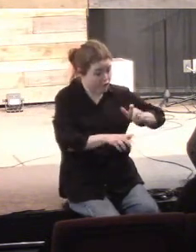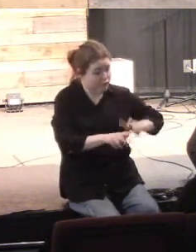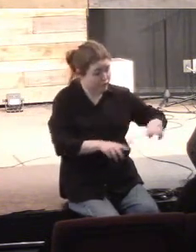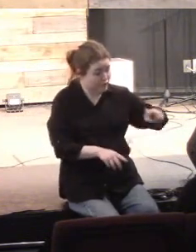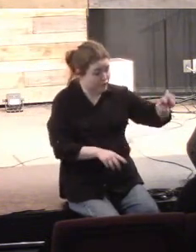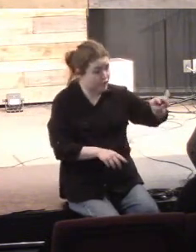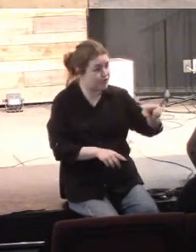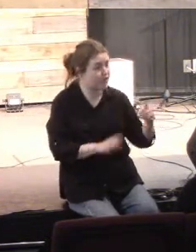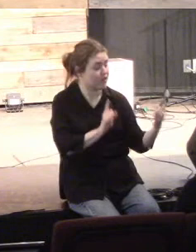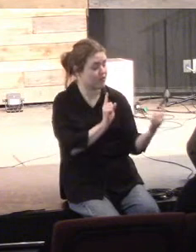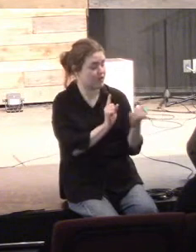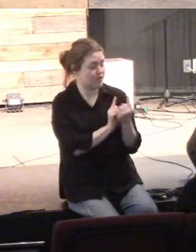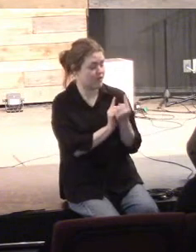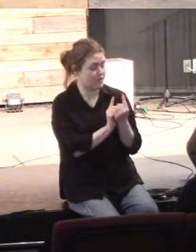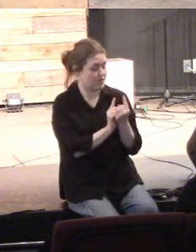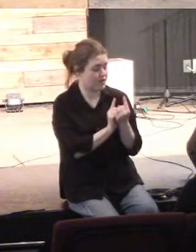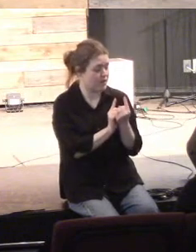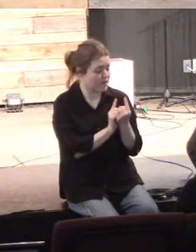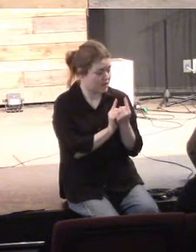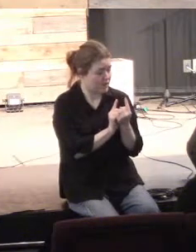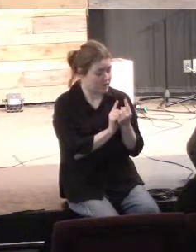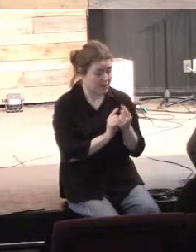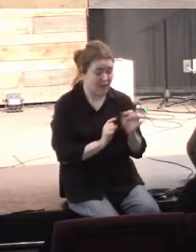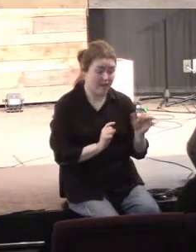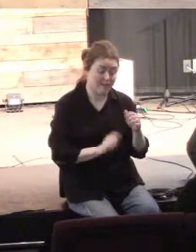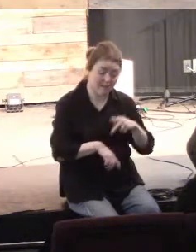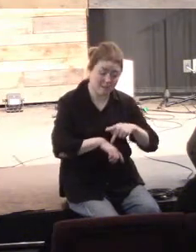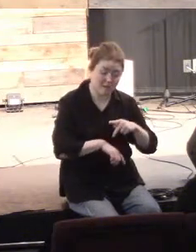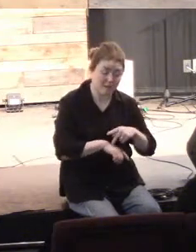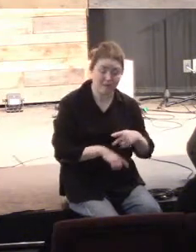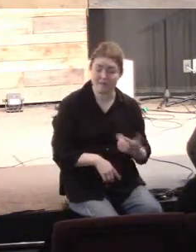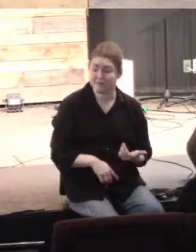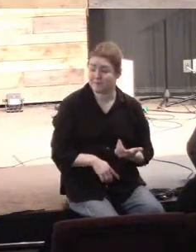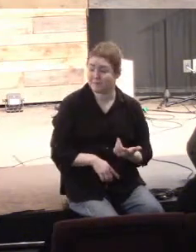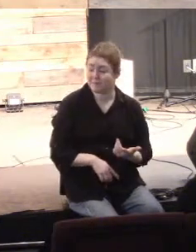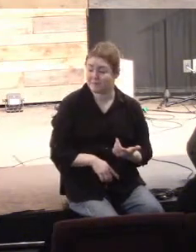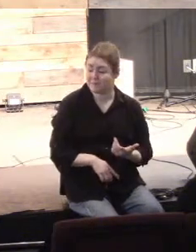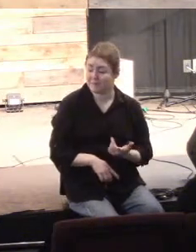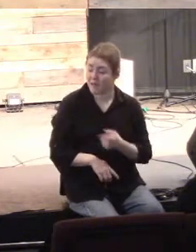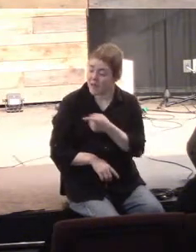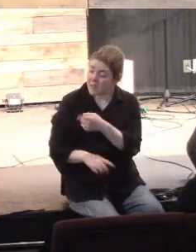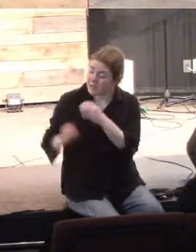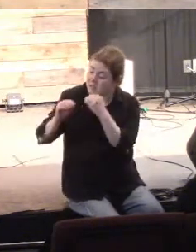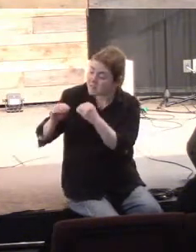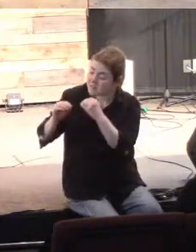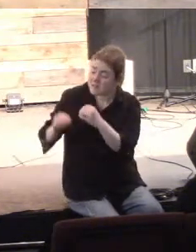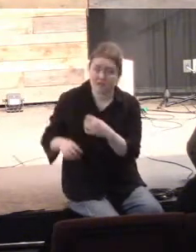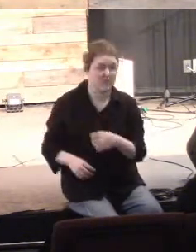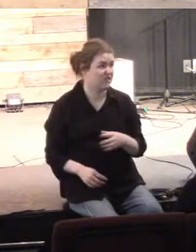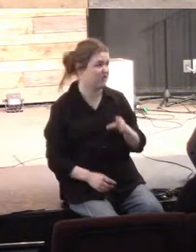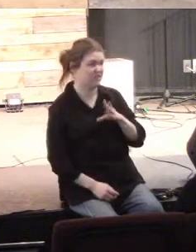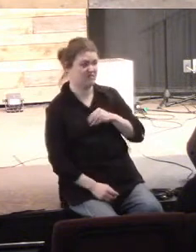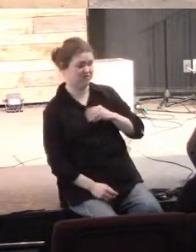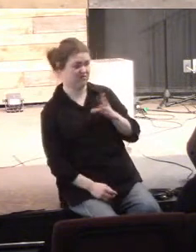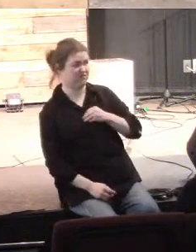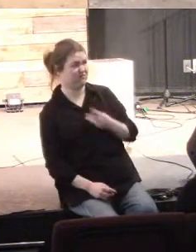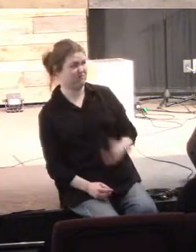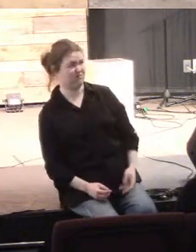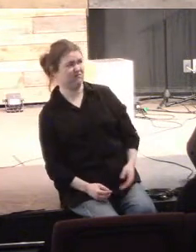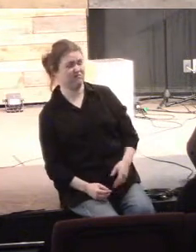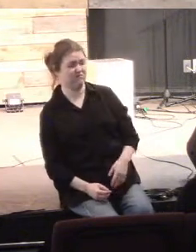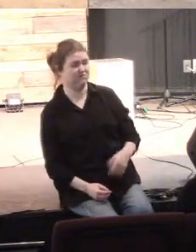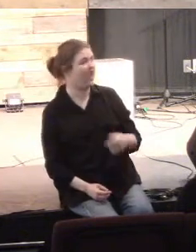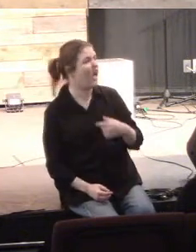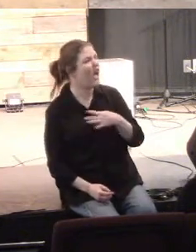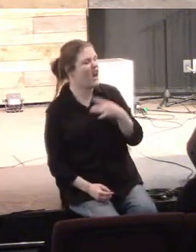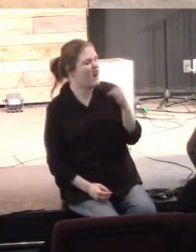to you. And they're like Peter. They give you instruction that you don't like either. I don't even